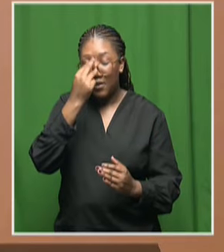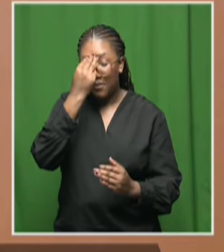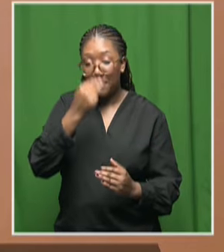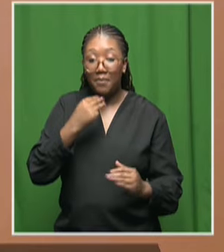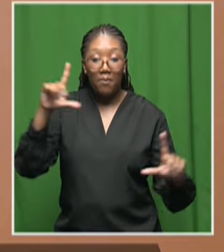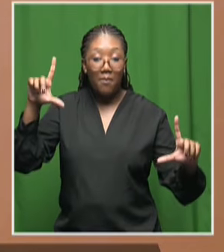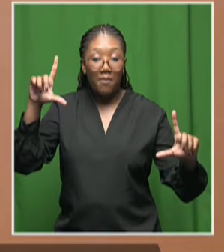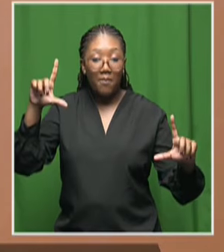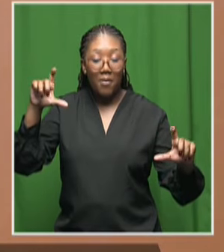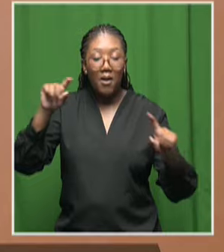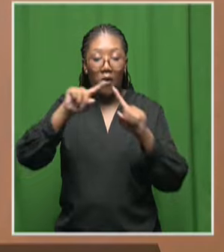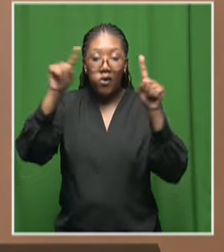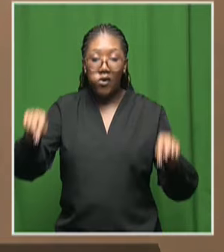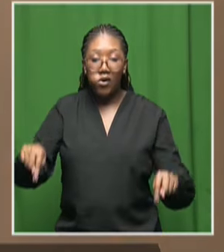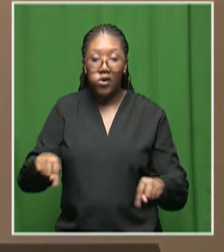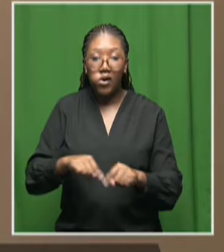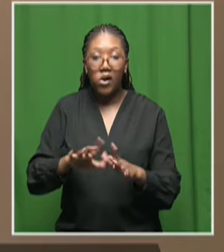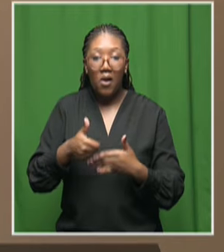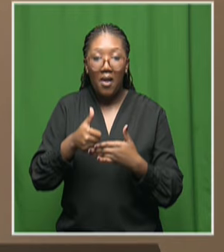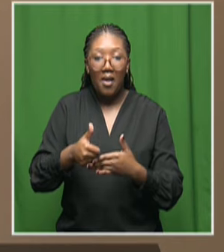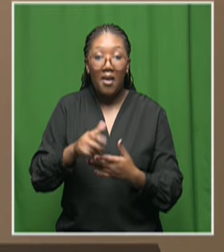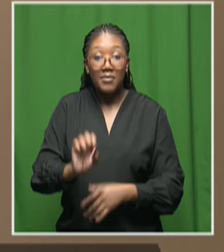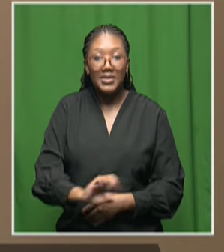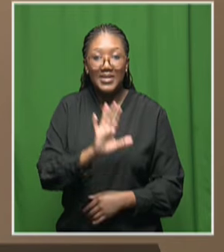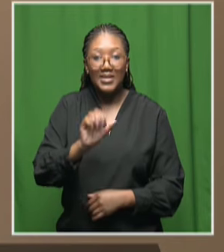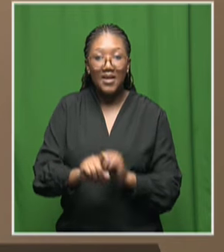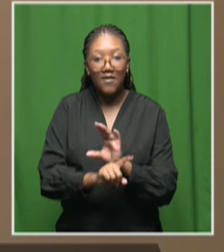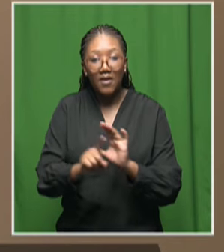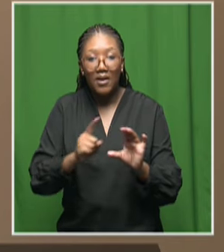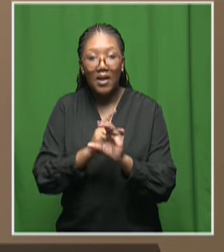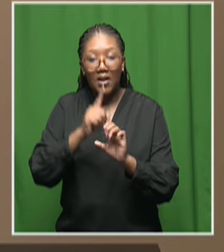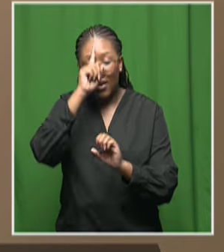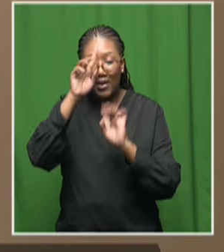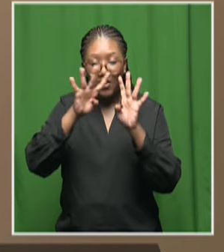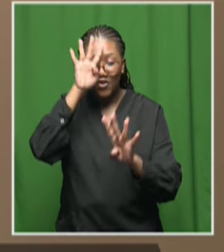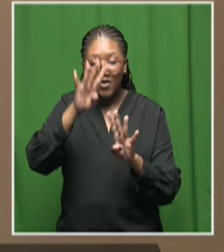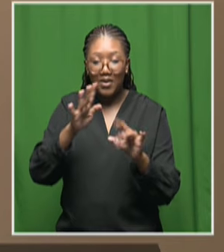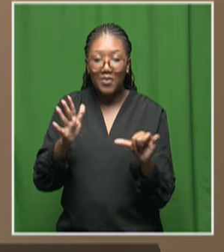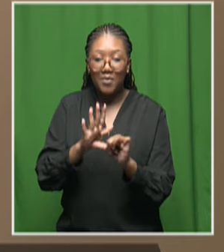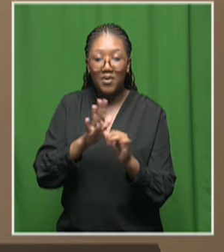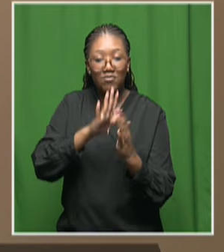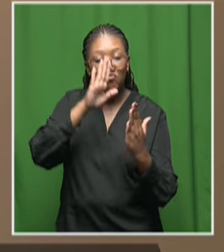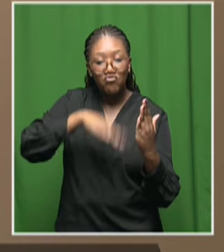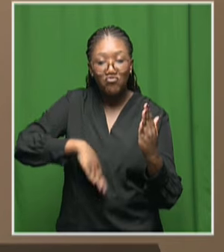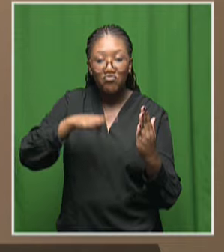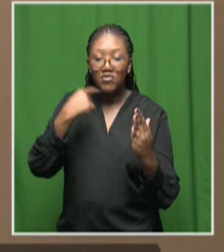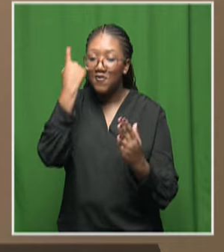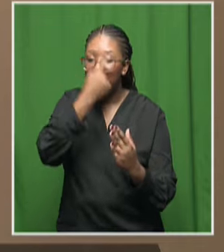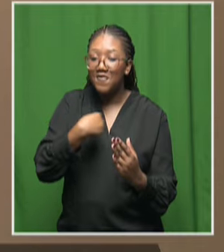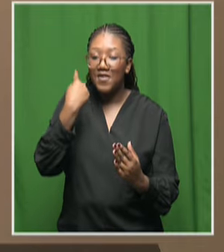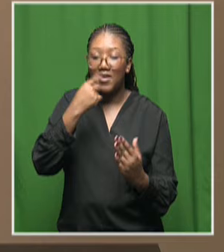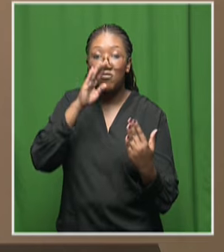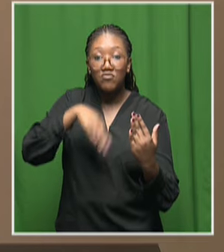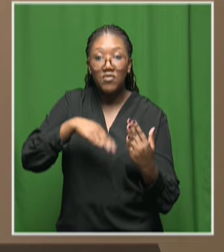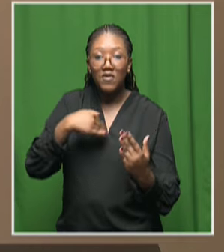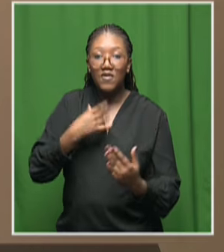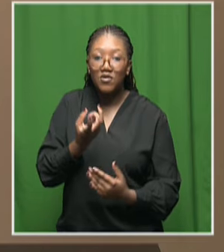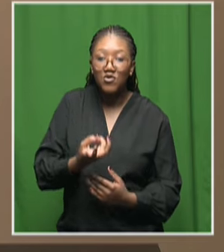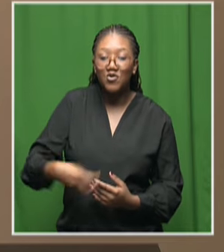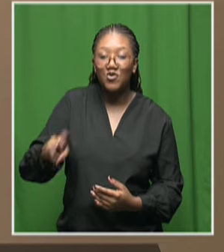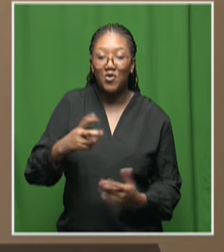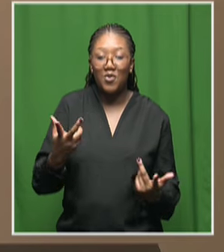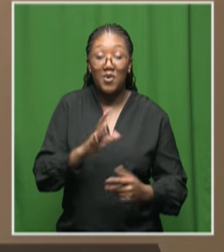finalists showcase the country's vibrant diversity and creativity in portraiture and kicked off their national tour in Johannesburg just before